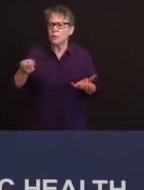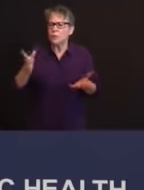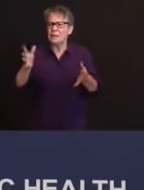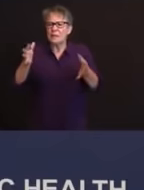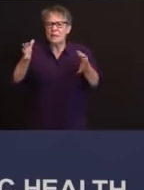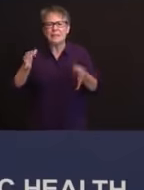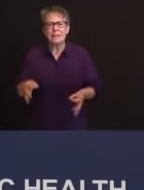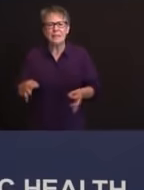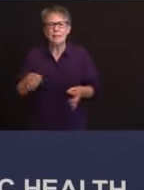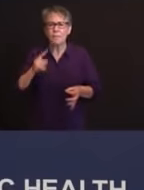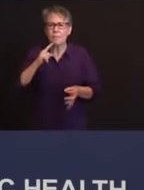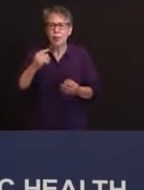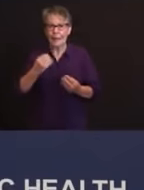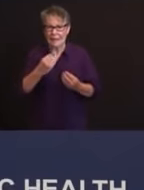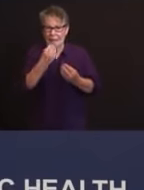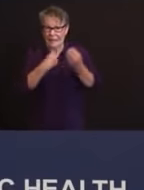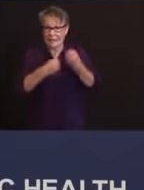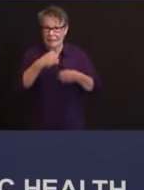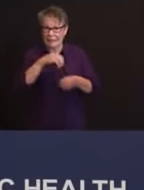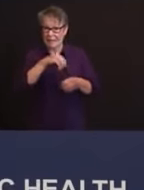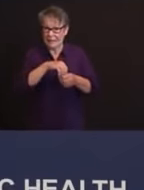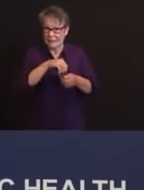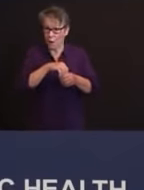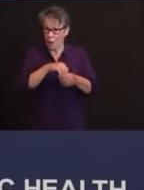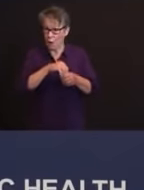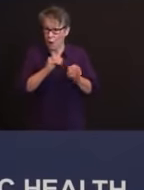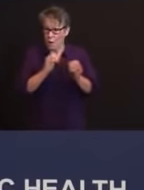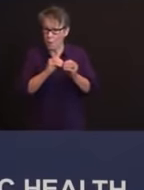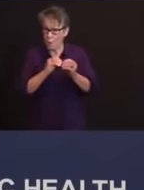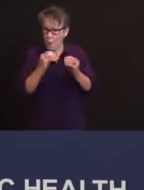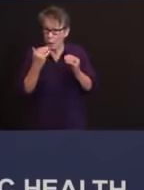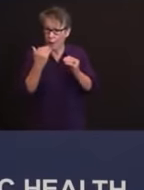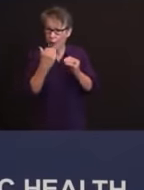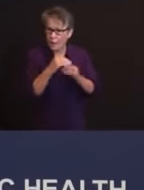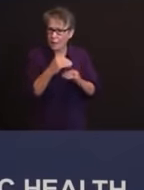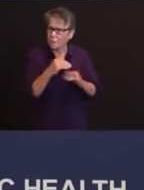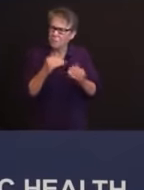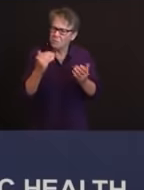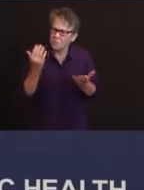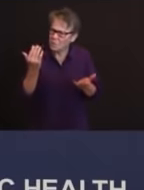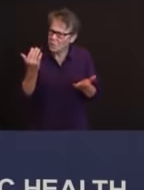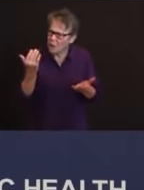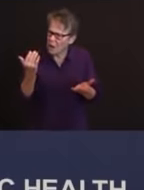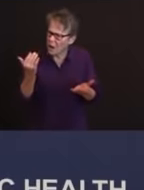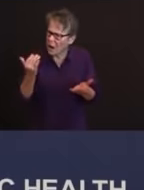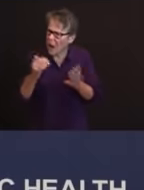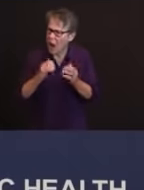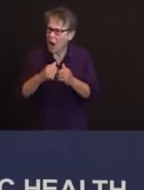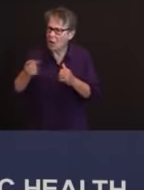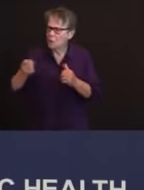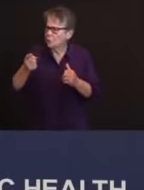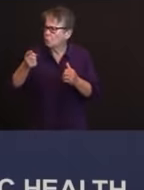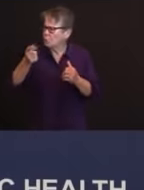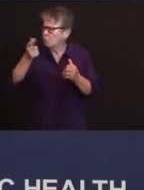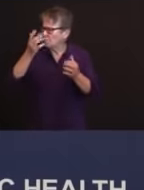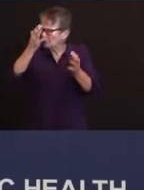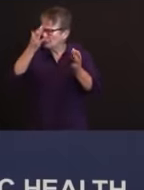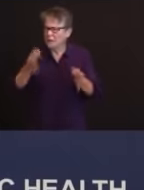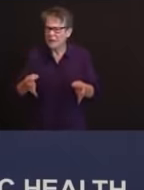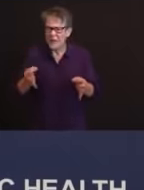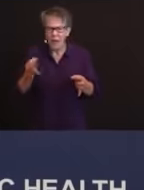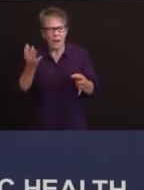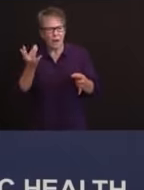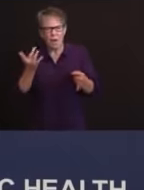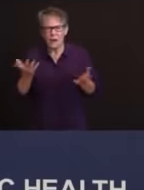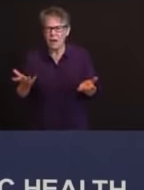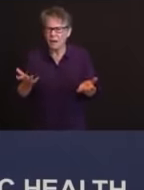that you announced today, the figures that you looked at that led you to make the decisions you made? And just on the election, it